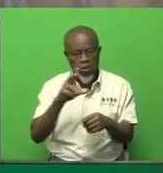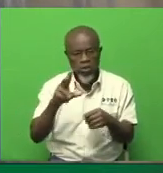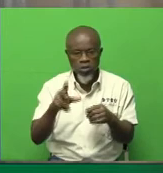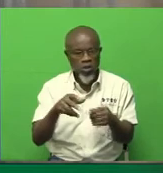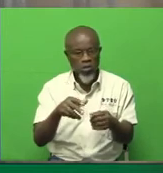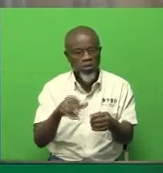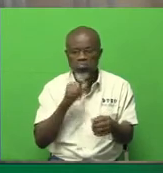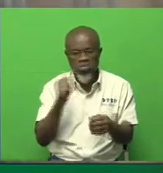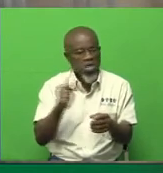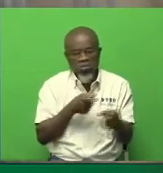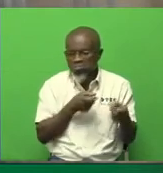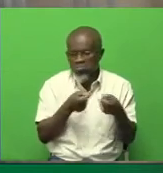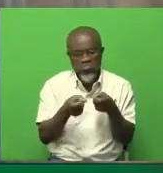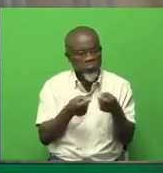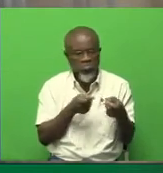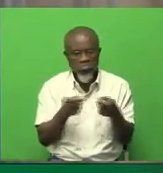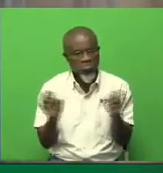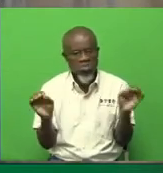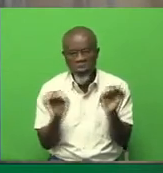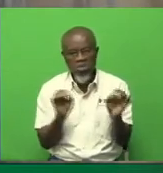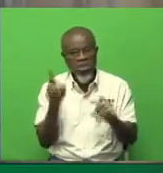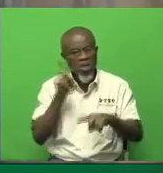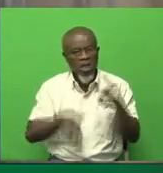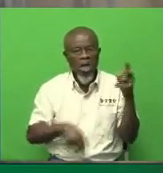economy or manage the economy